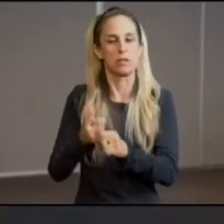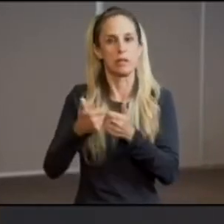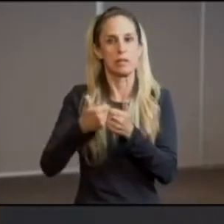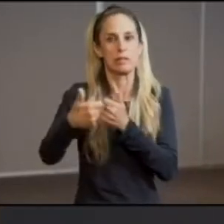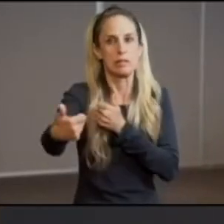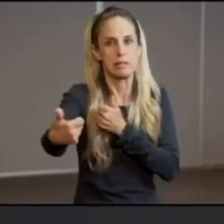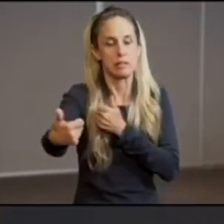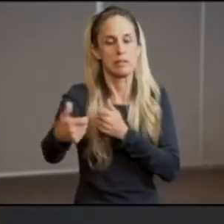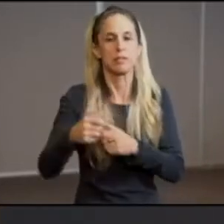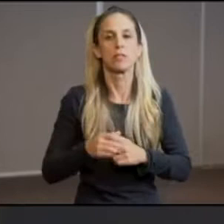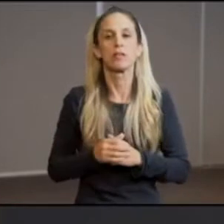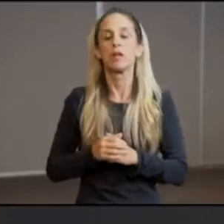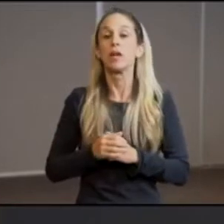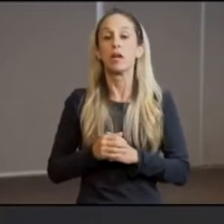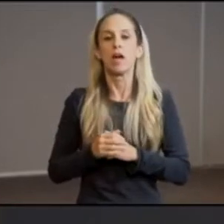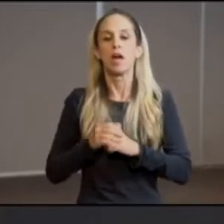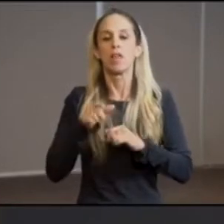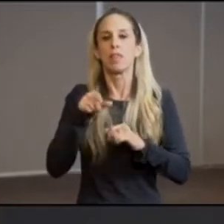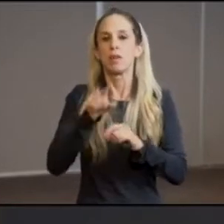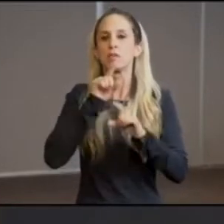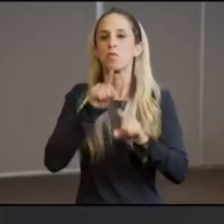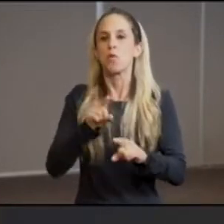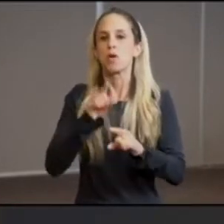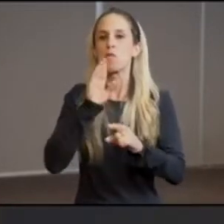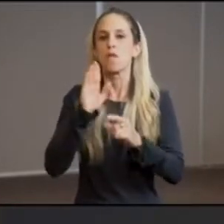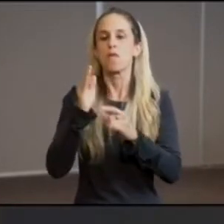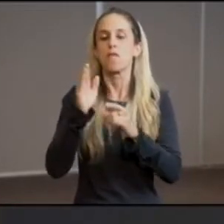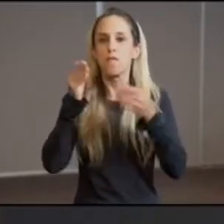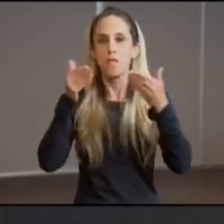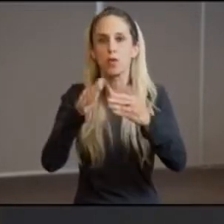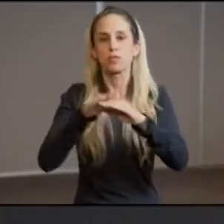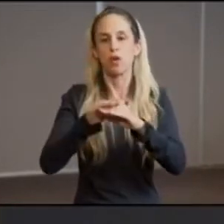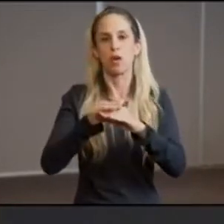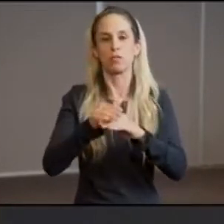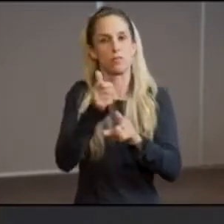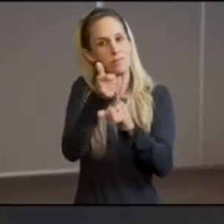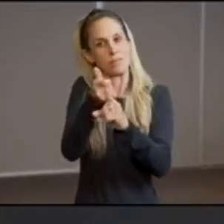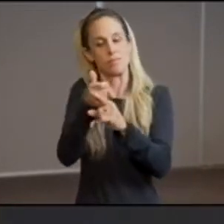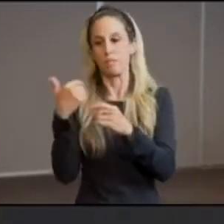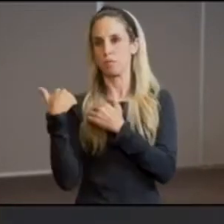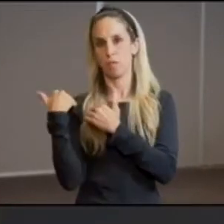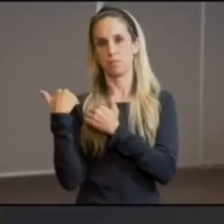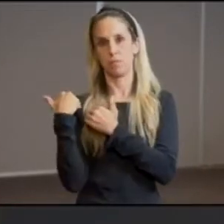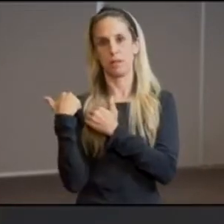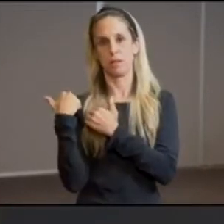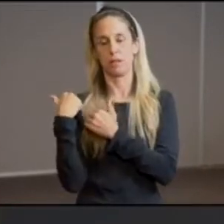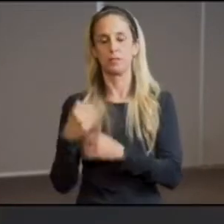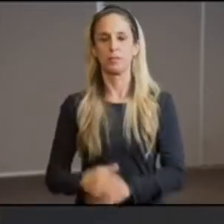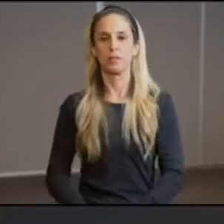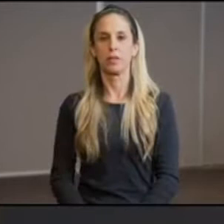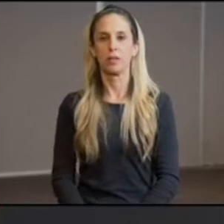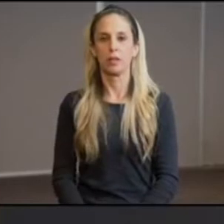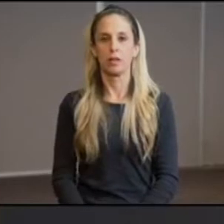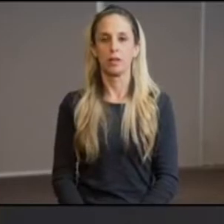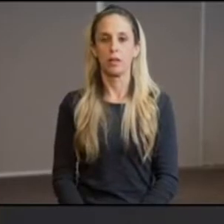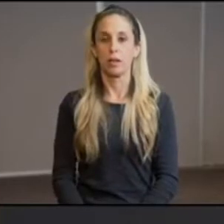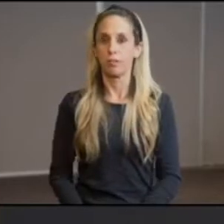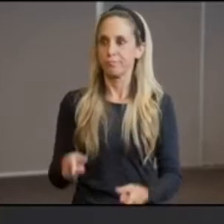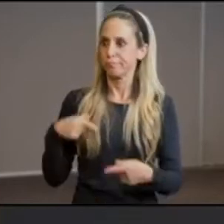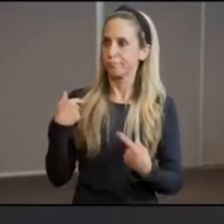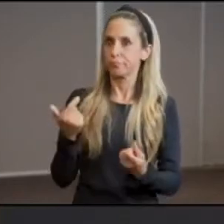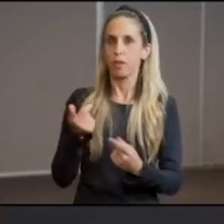distancing, this order focuses on personal responsibility. Over the last few months, it's become